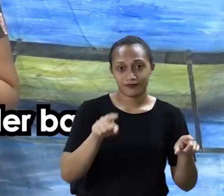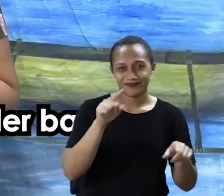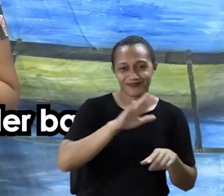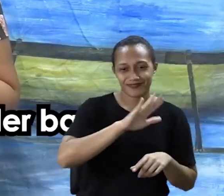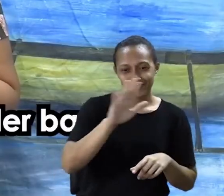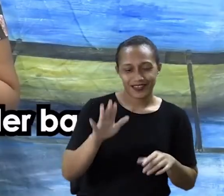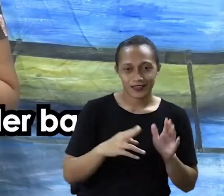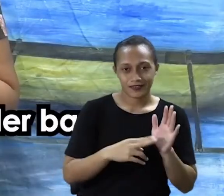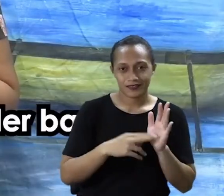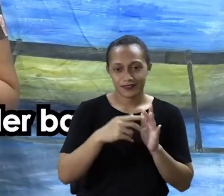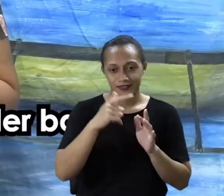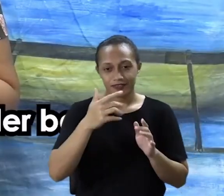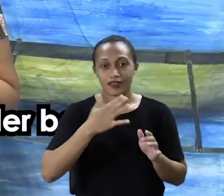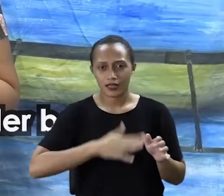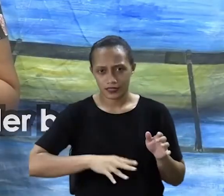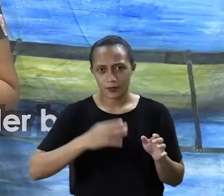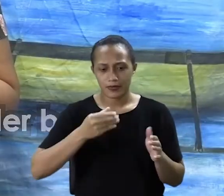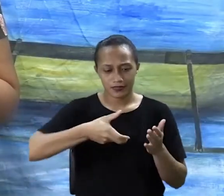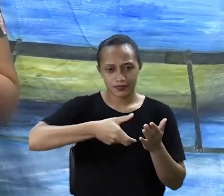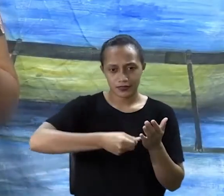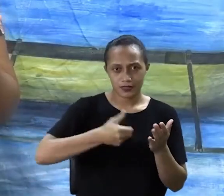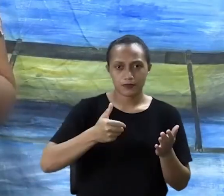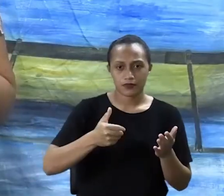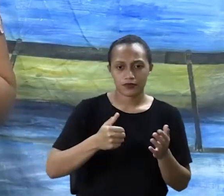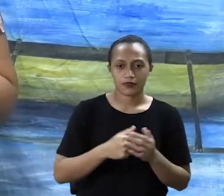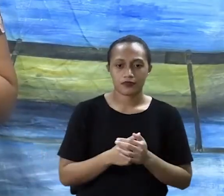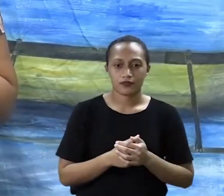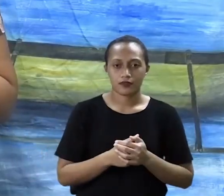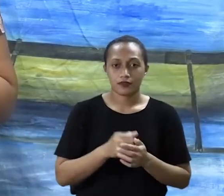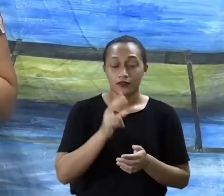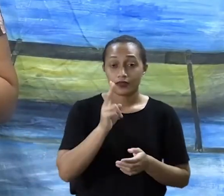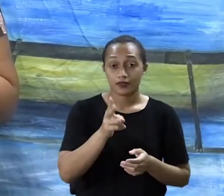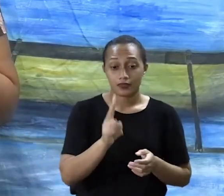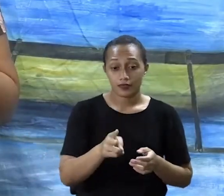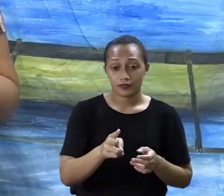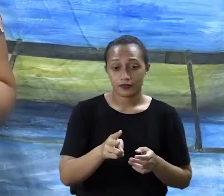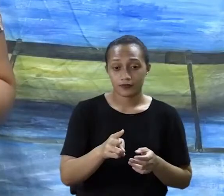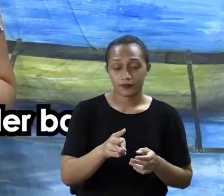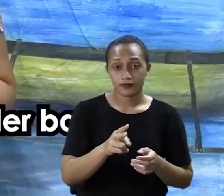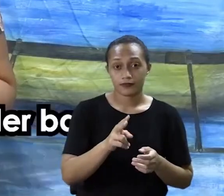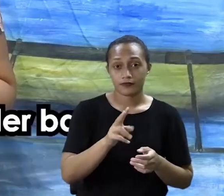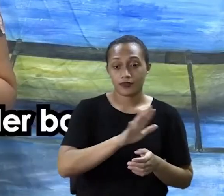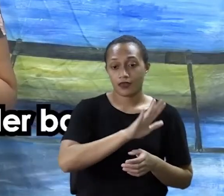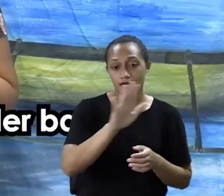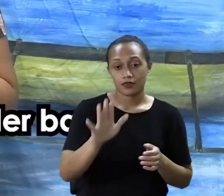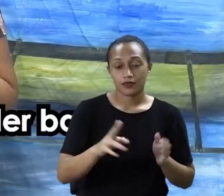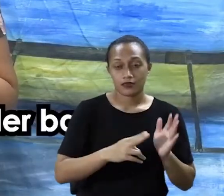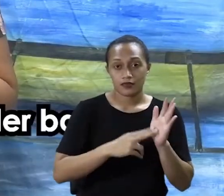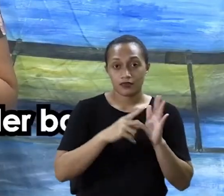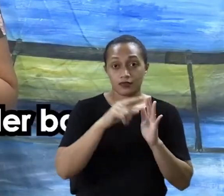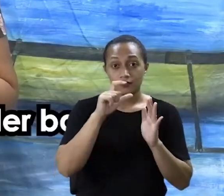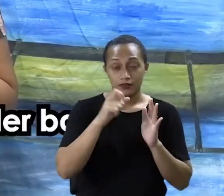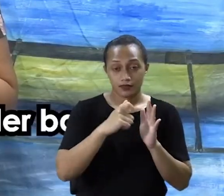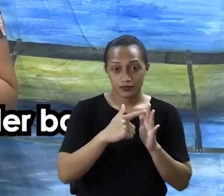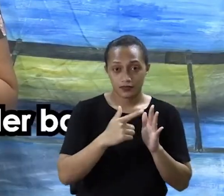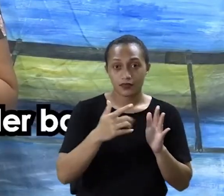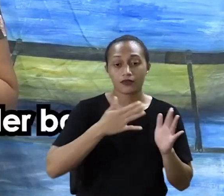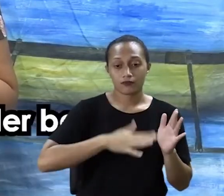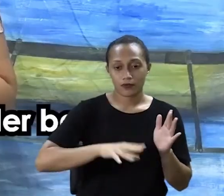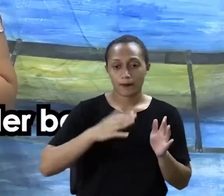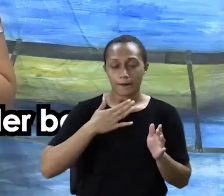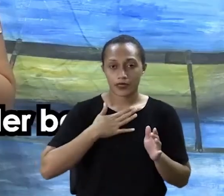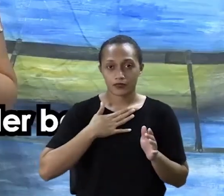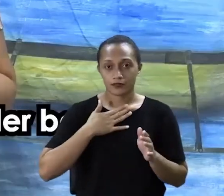my stapler back. I'll say it again. Hey Nikki, I need my stapler